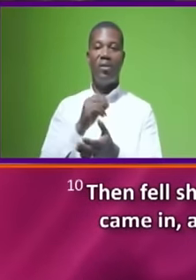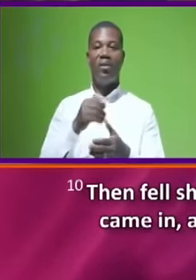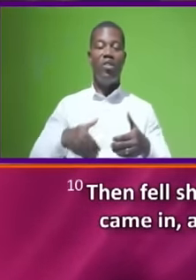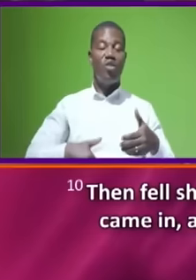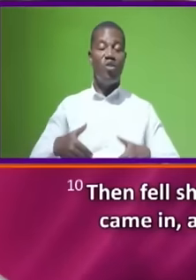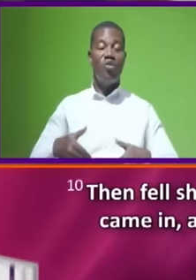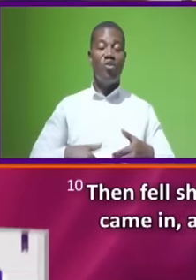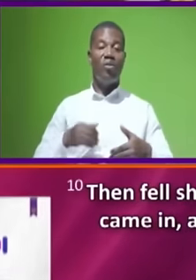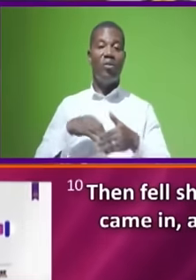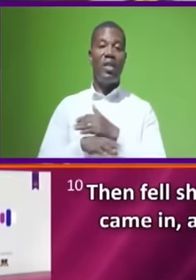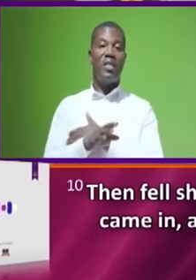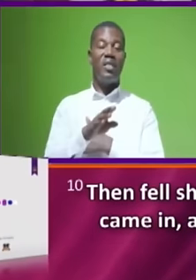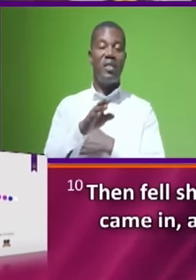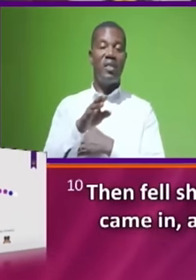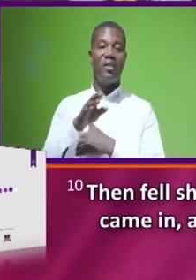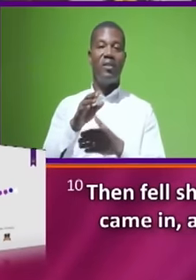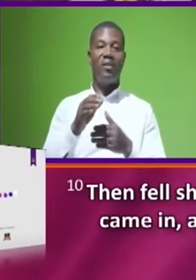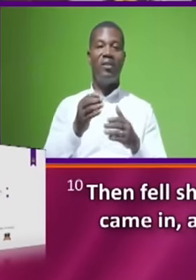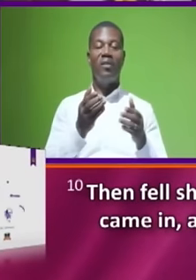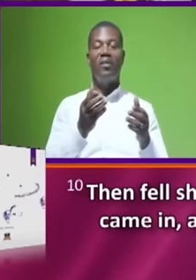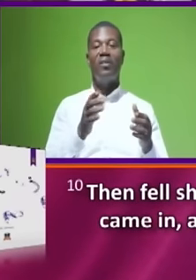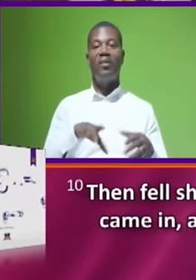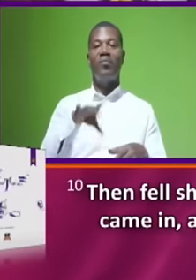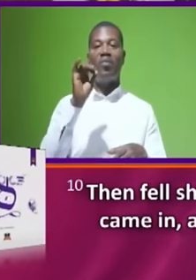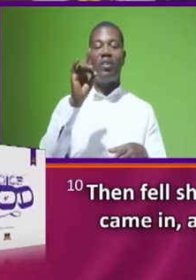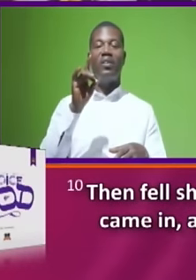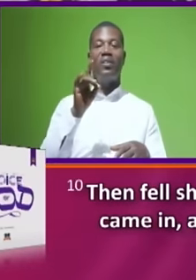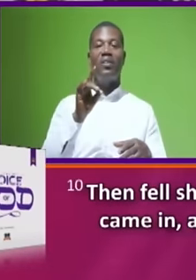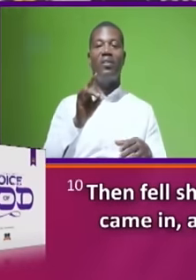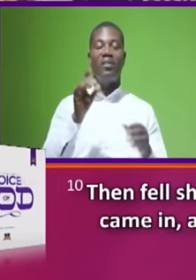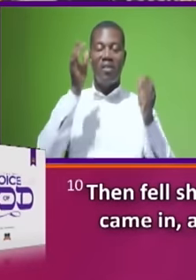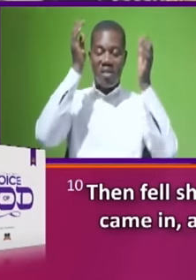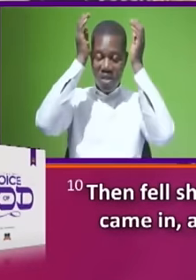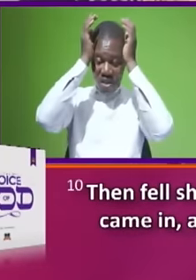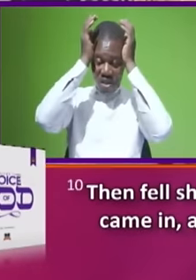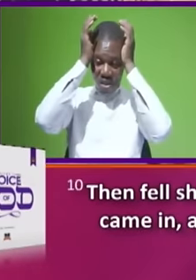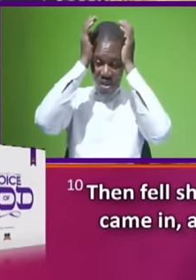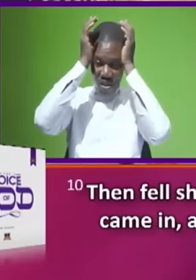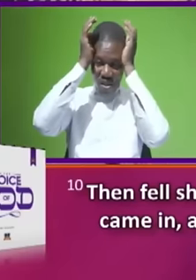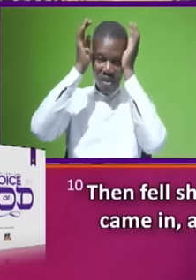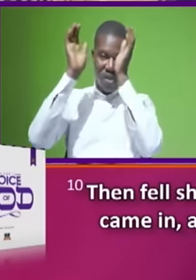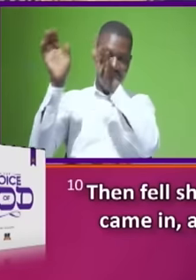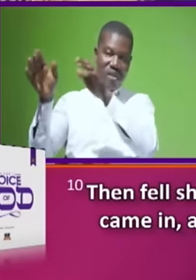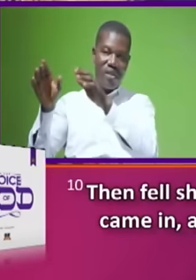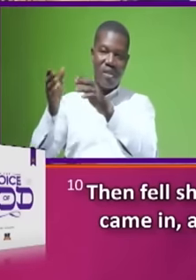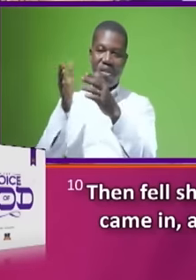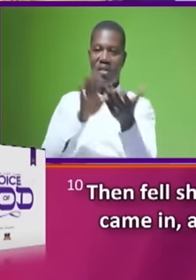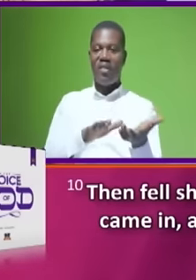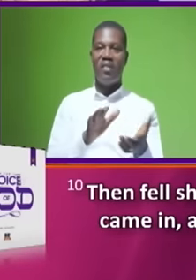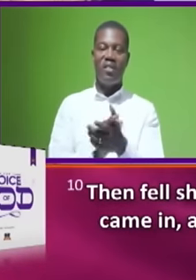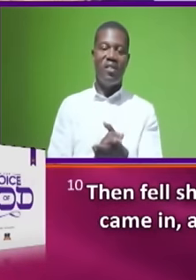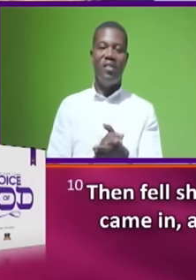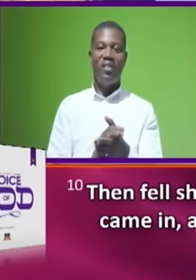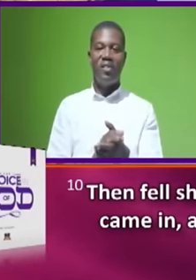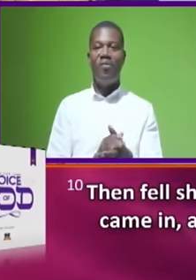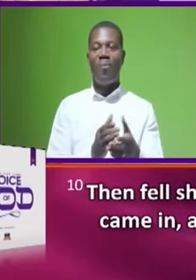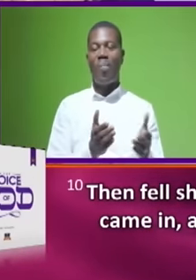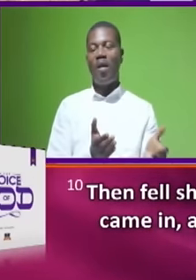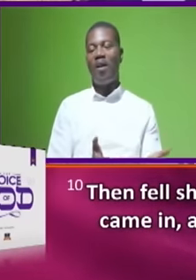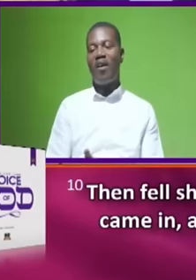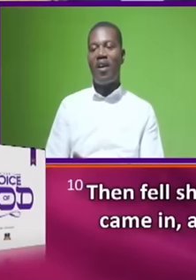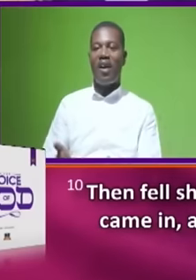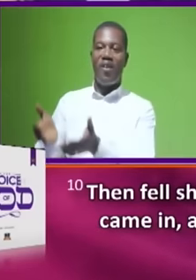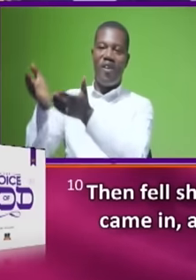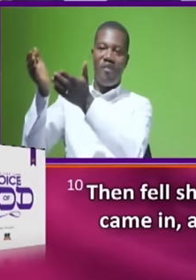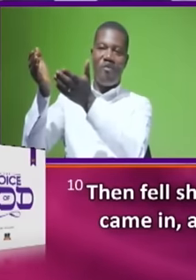came in. And the young man came in. And found her dead. And found her dead. Dead. And carrying her forth.